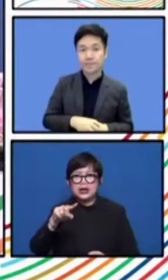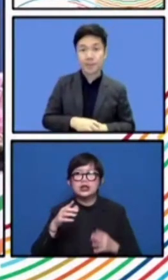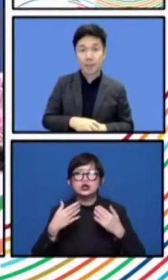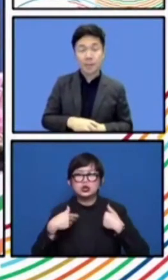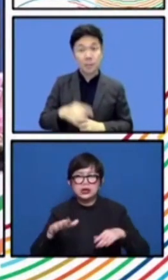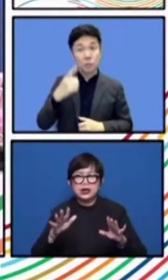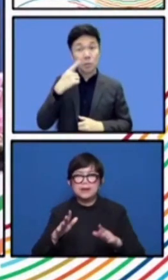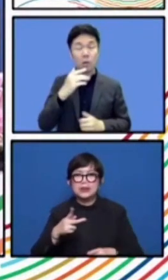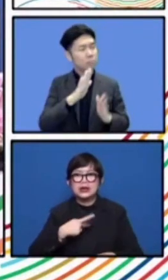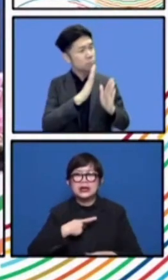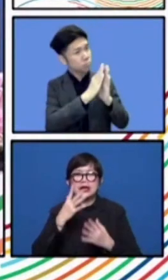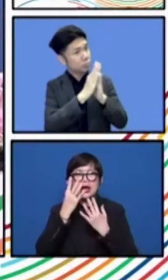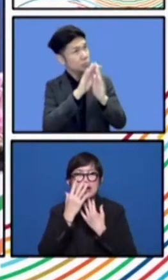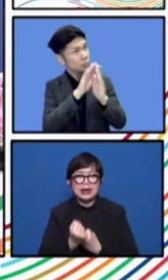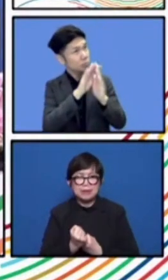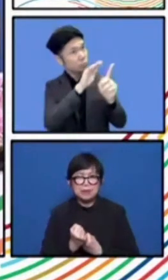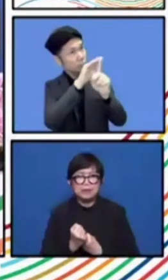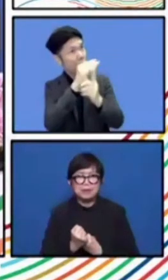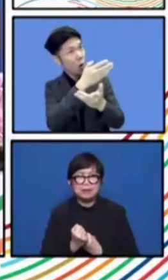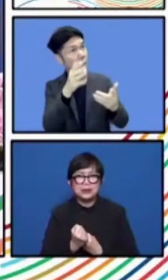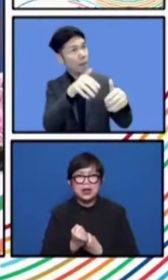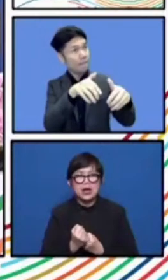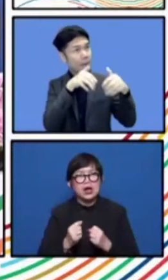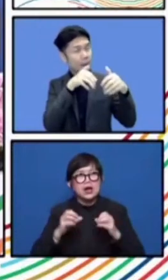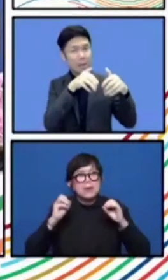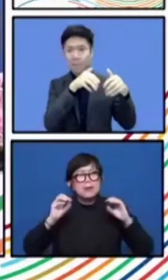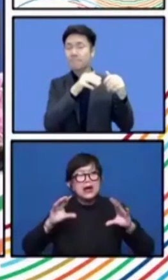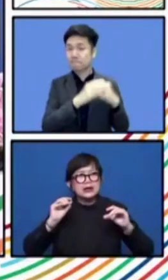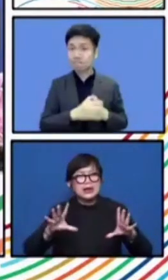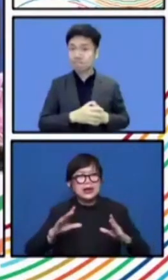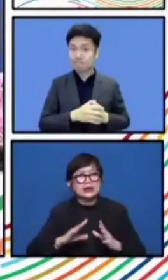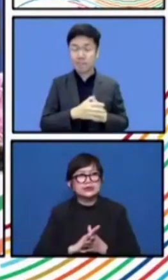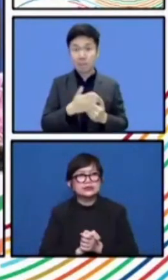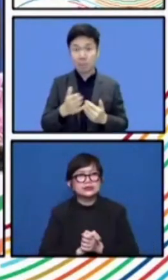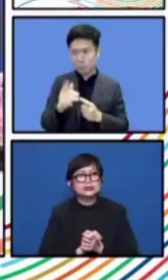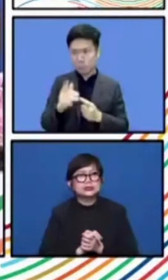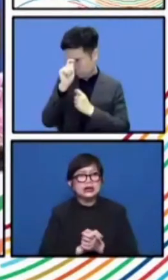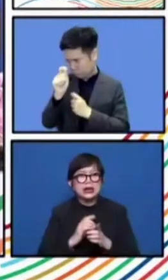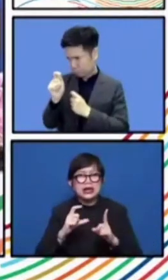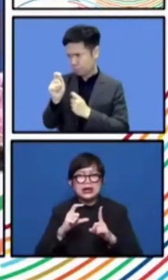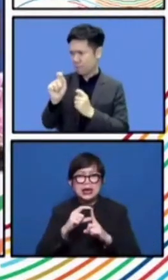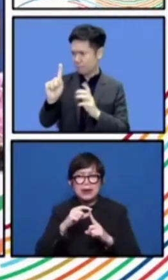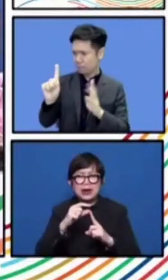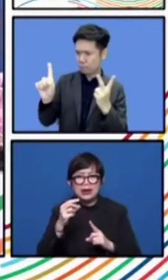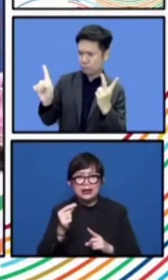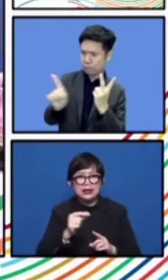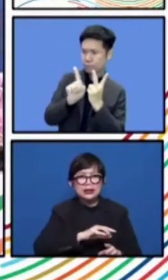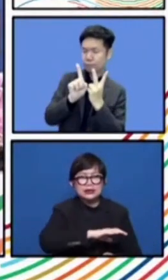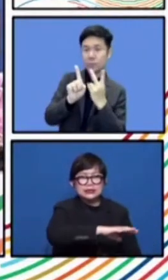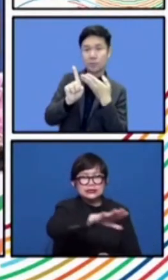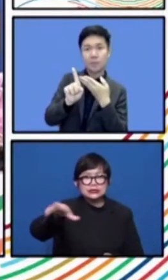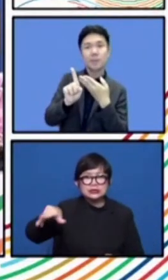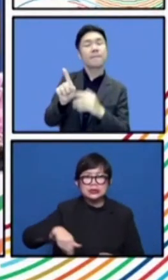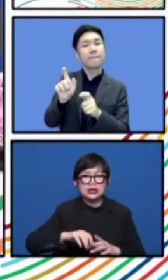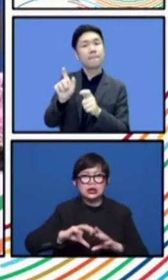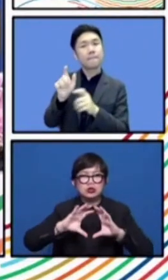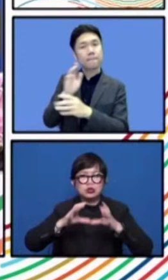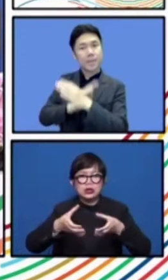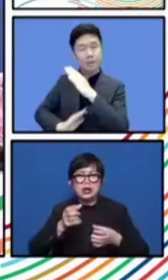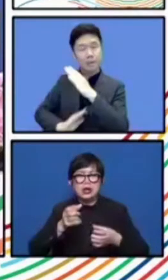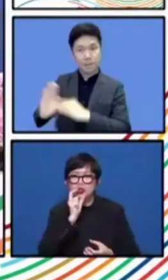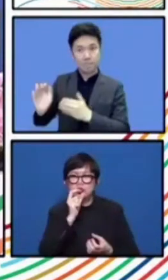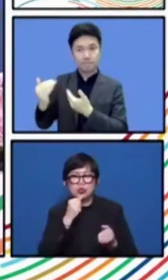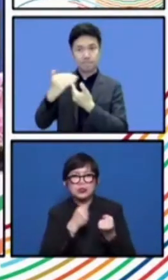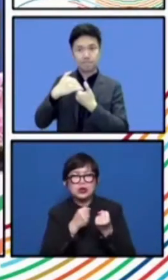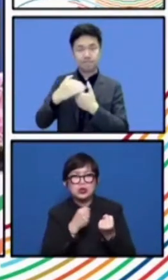so in favor of persons with disabilities the true answer of my second question